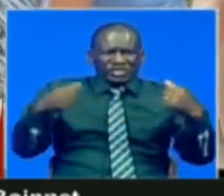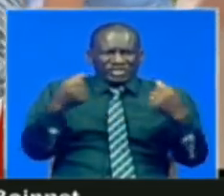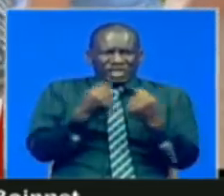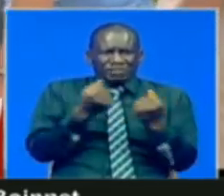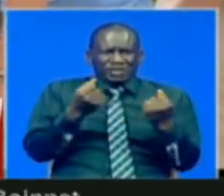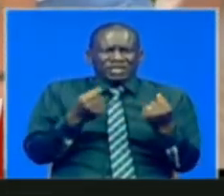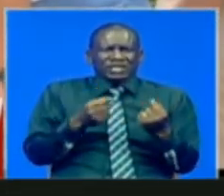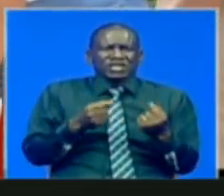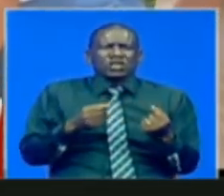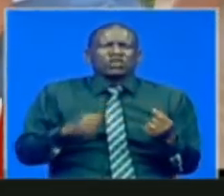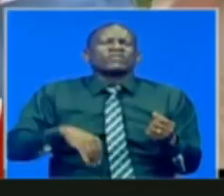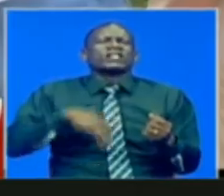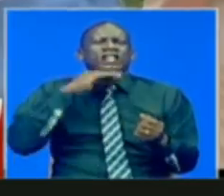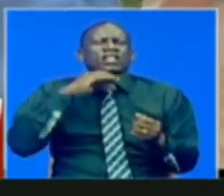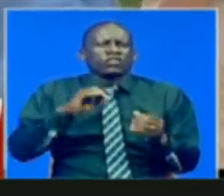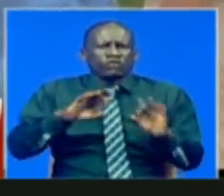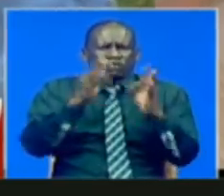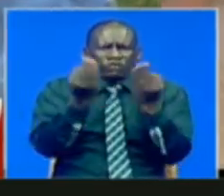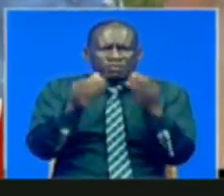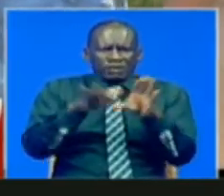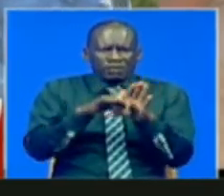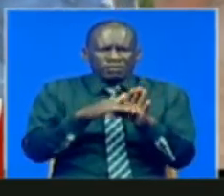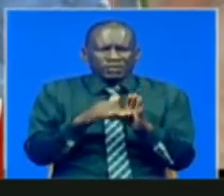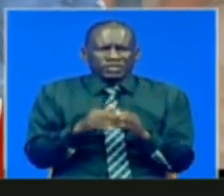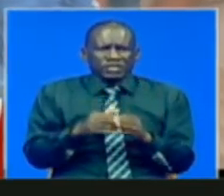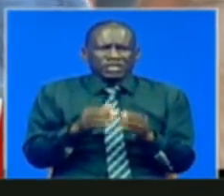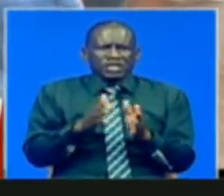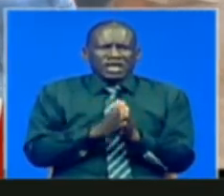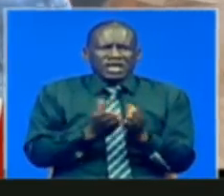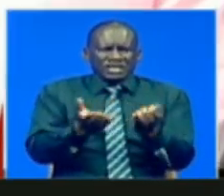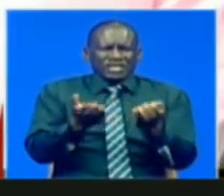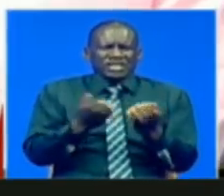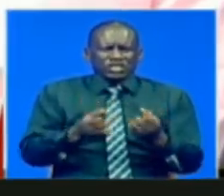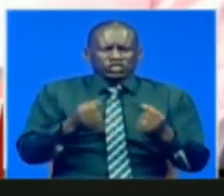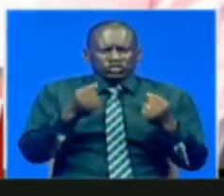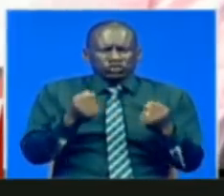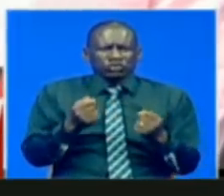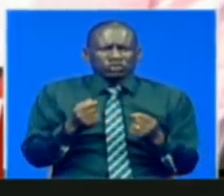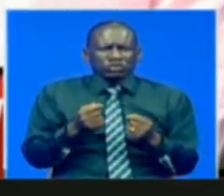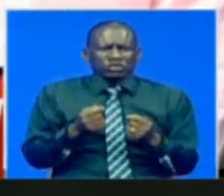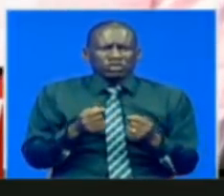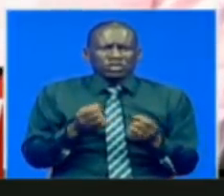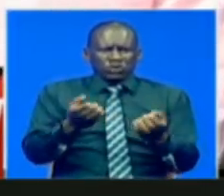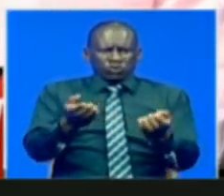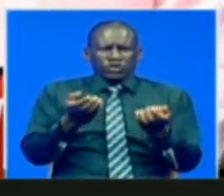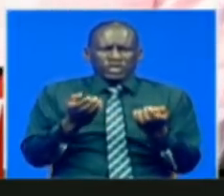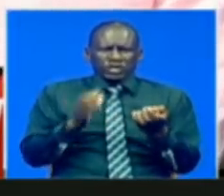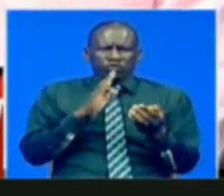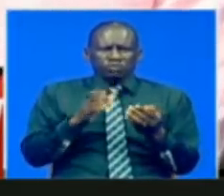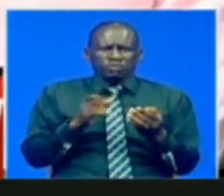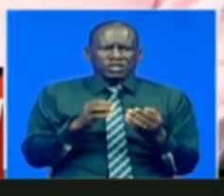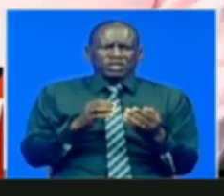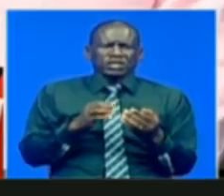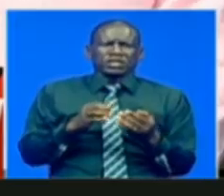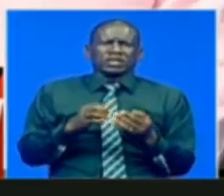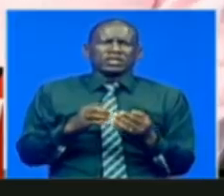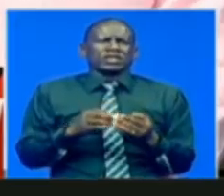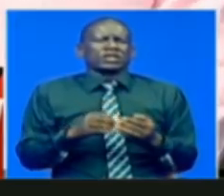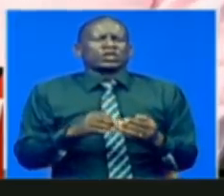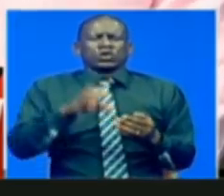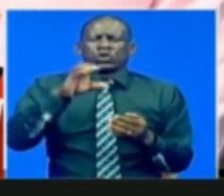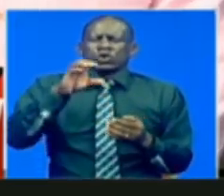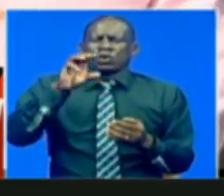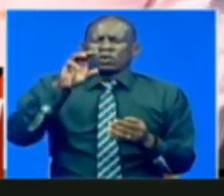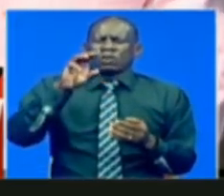loss, drawing some much-needed strength from fond memories. He had me to be a presenter, fellow presenter.